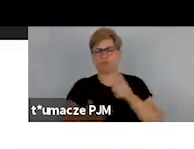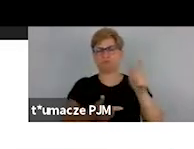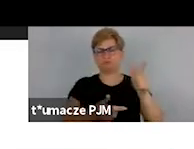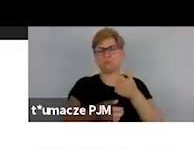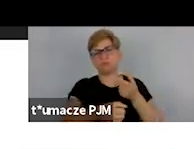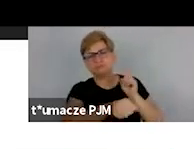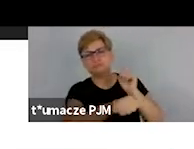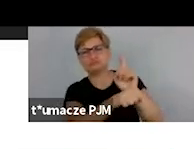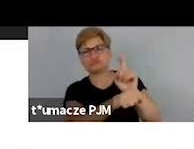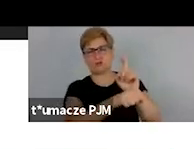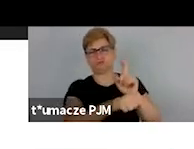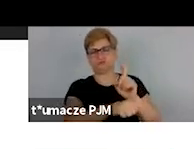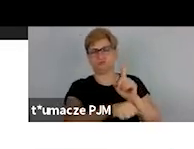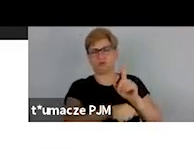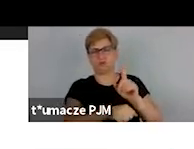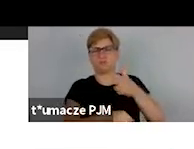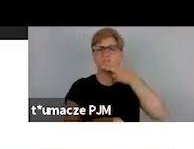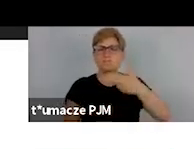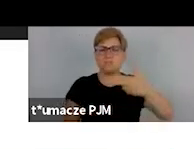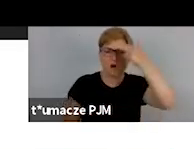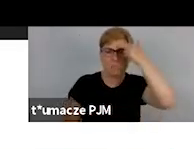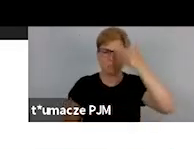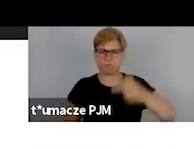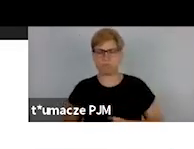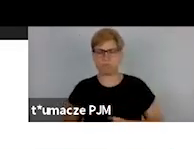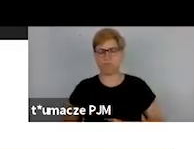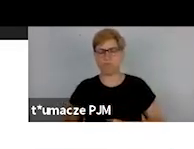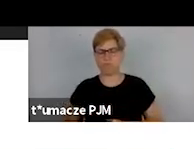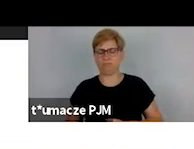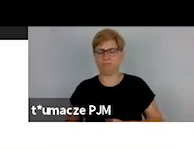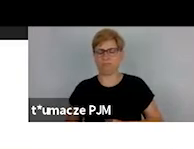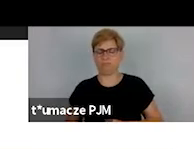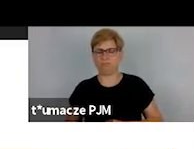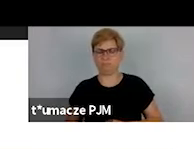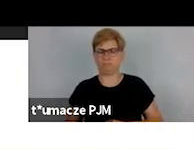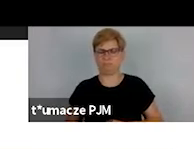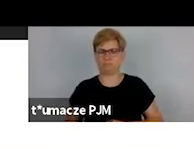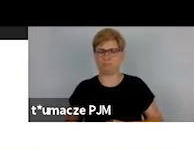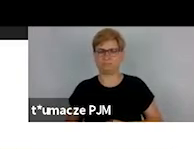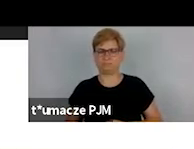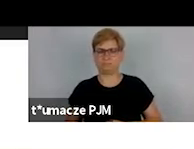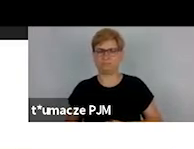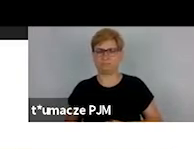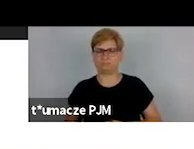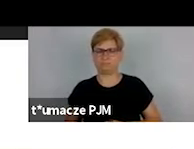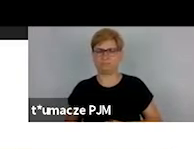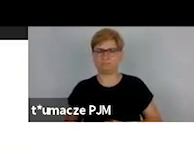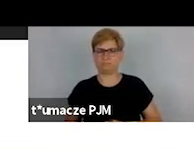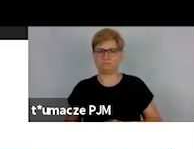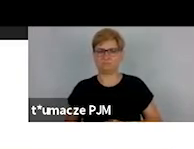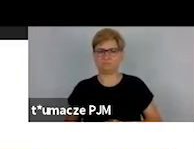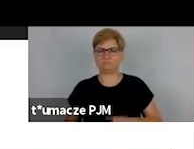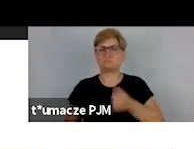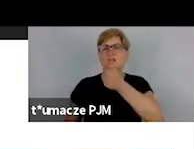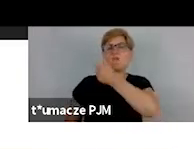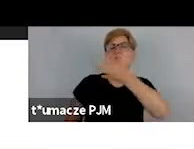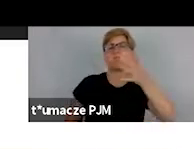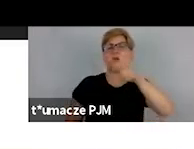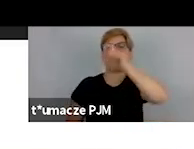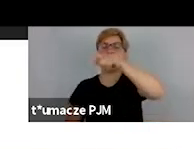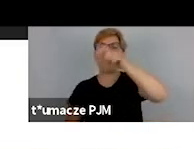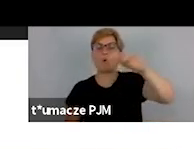of those men in San Francisco, men who, when I interviewed them on the intake process, would say, I know better than